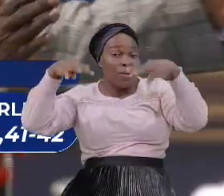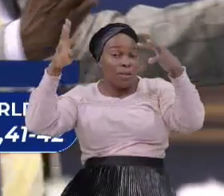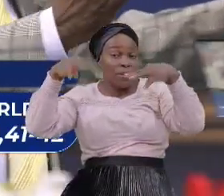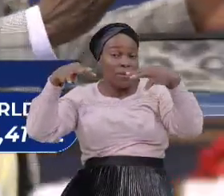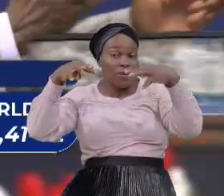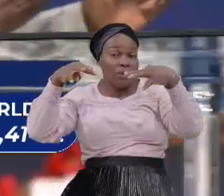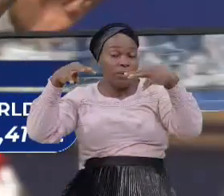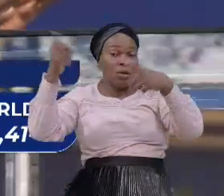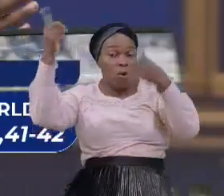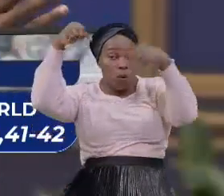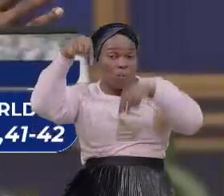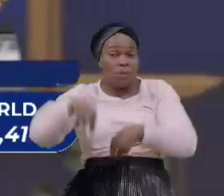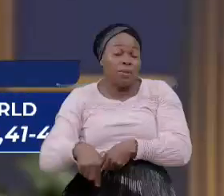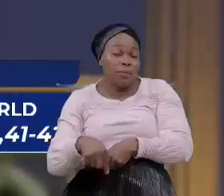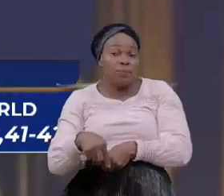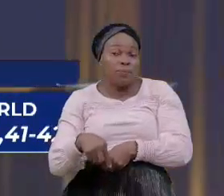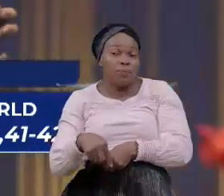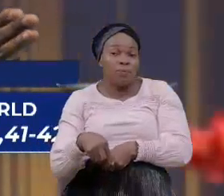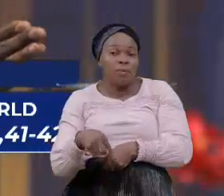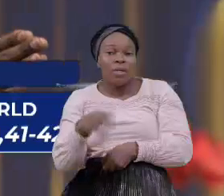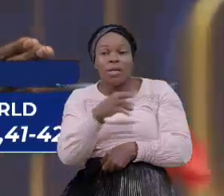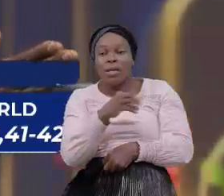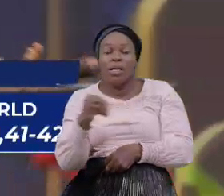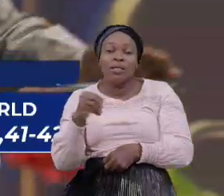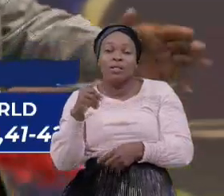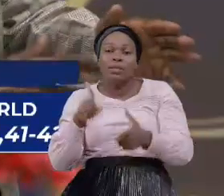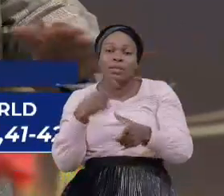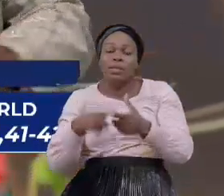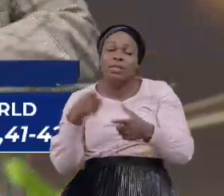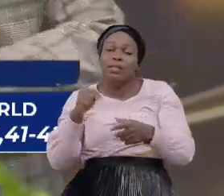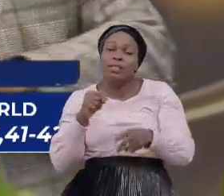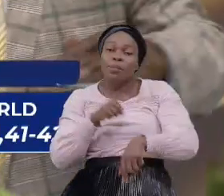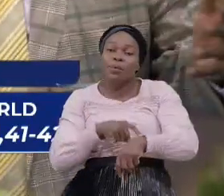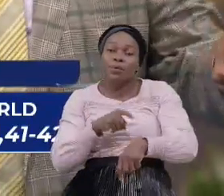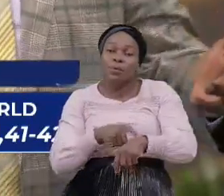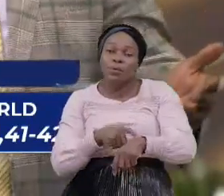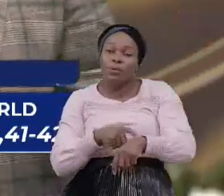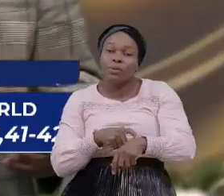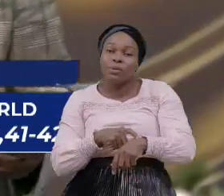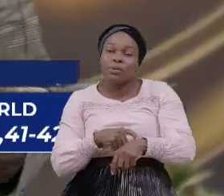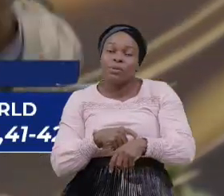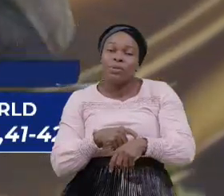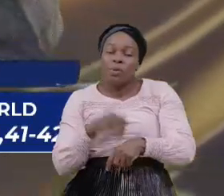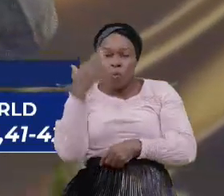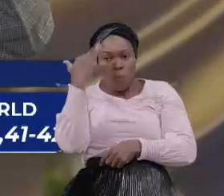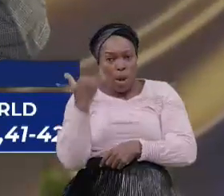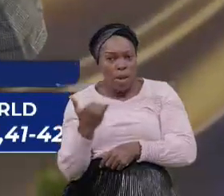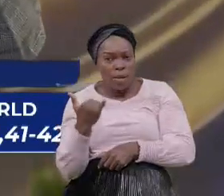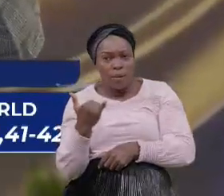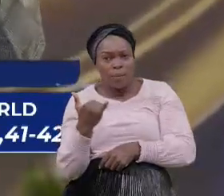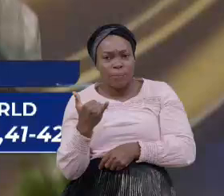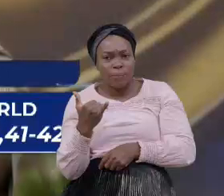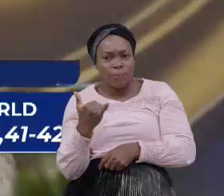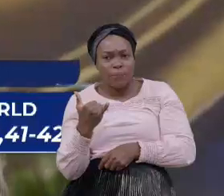And then the period in between, why? And the latter rain, why? But they